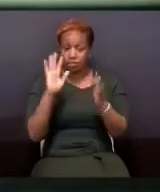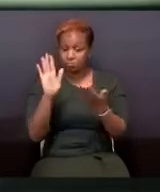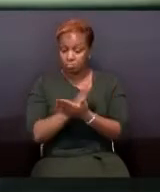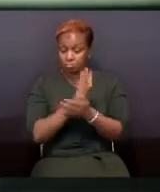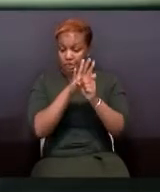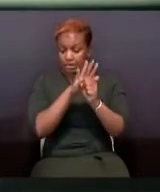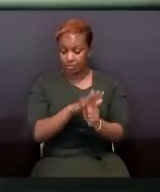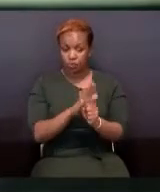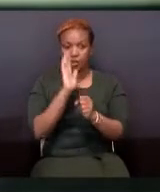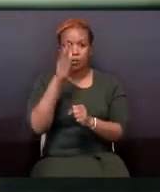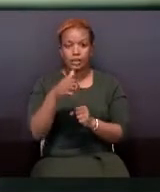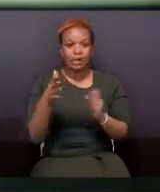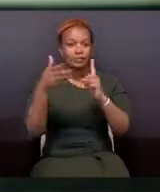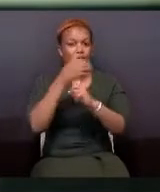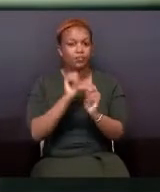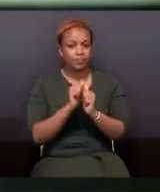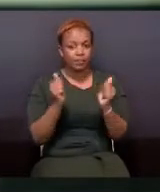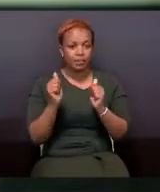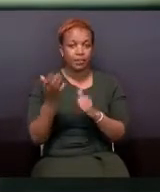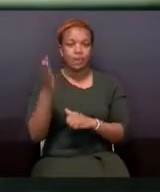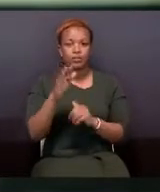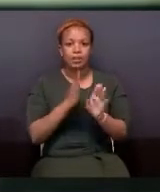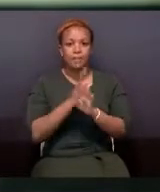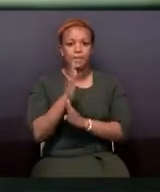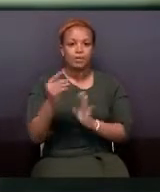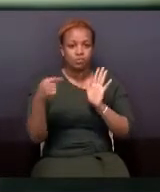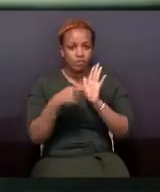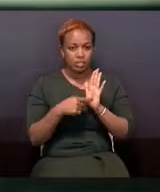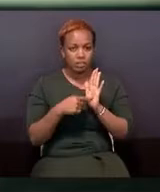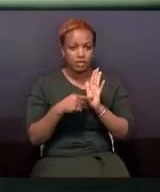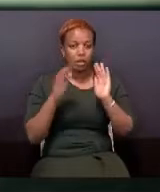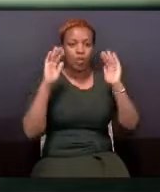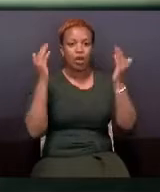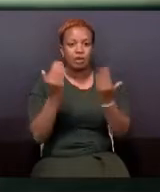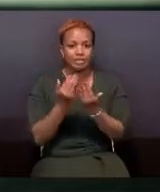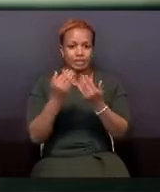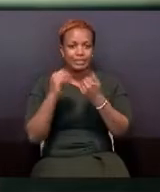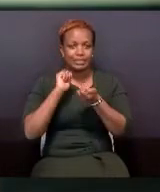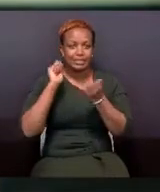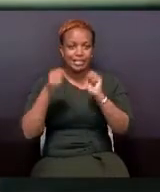So, back to the very point. The world order keeps changing,